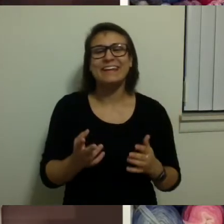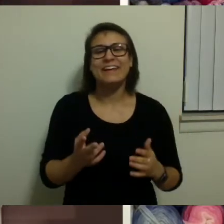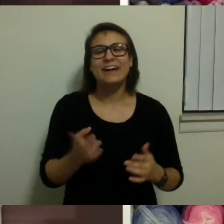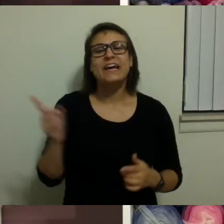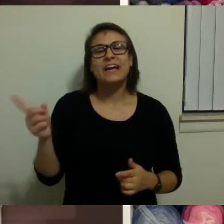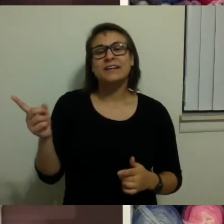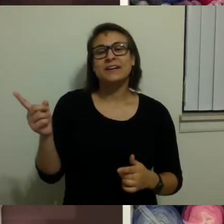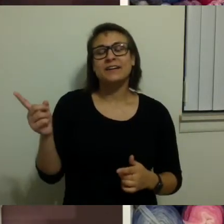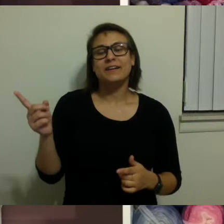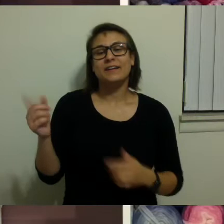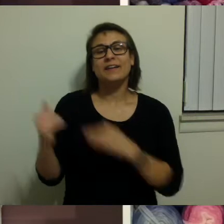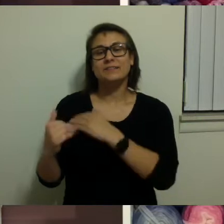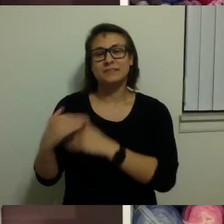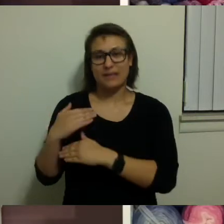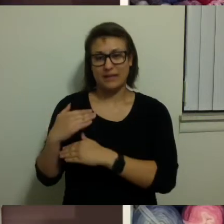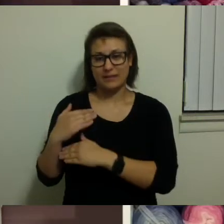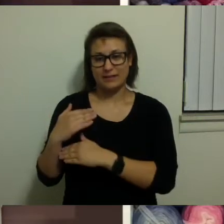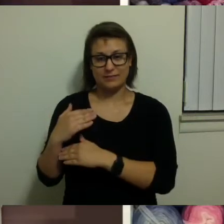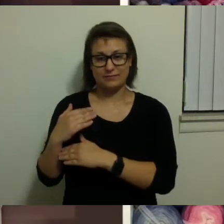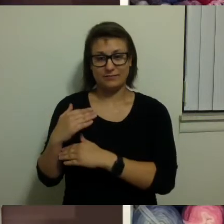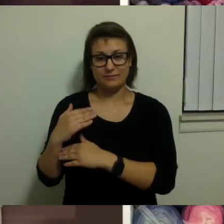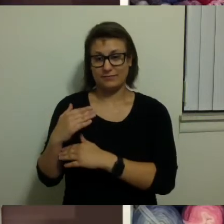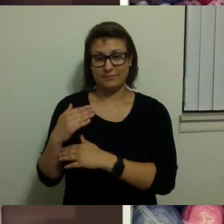she sent me,